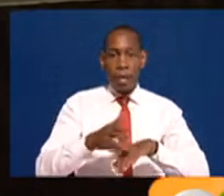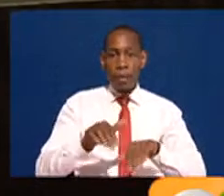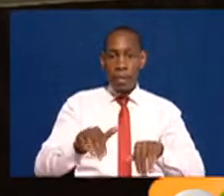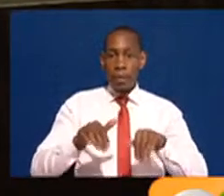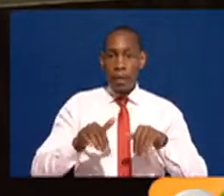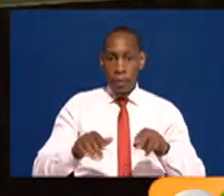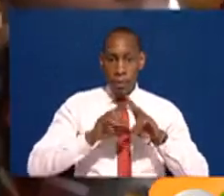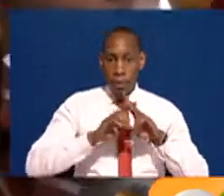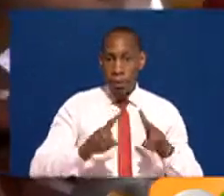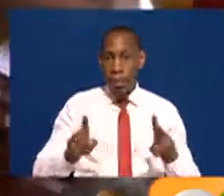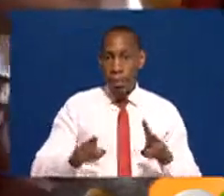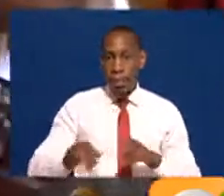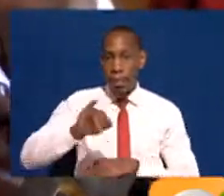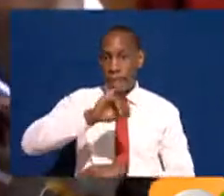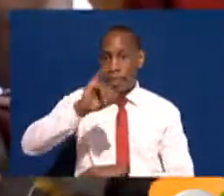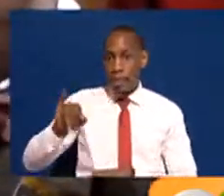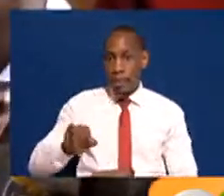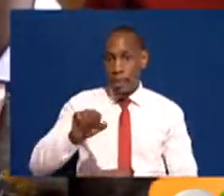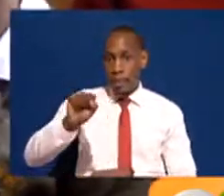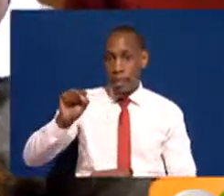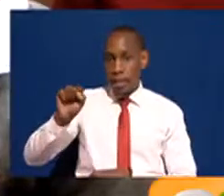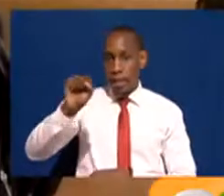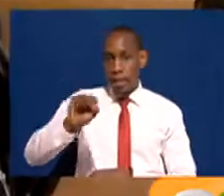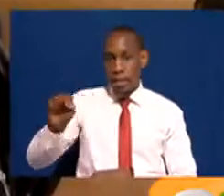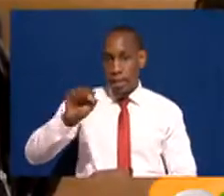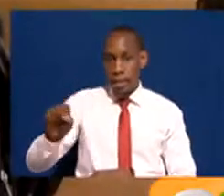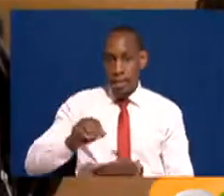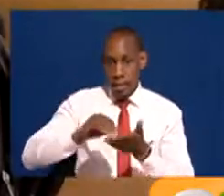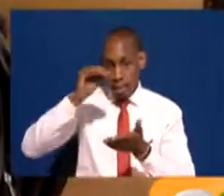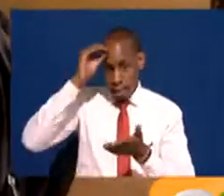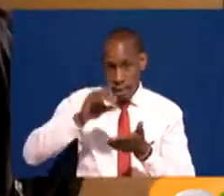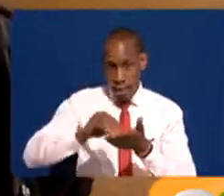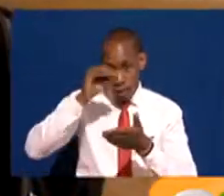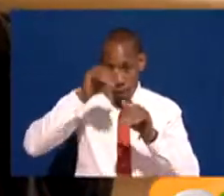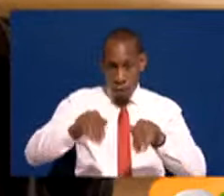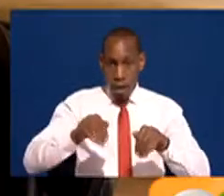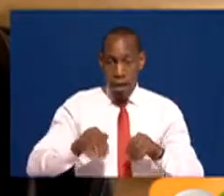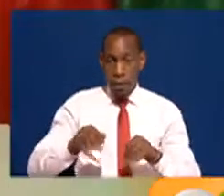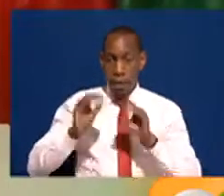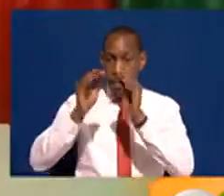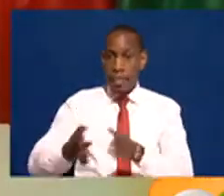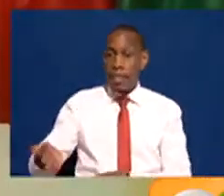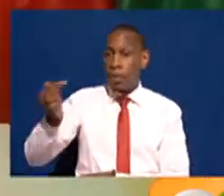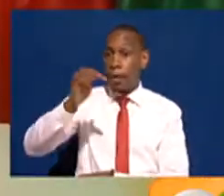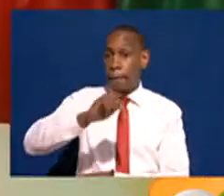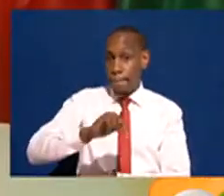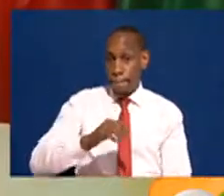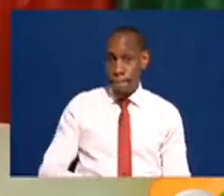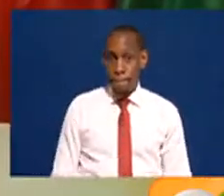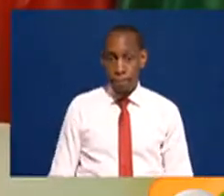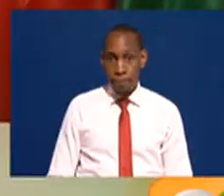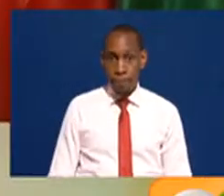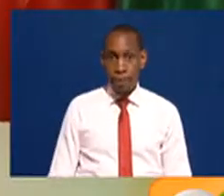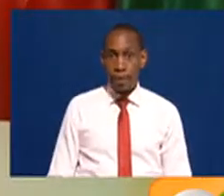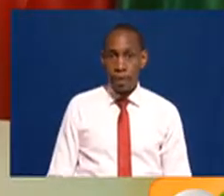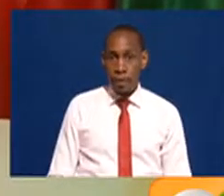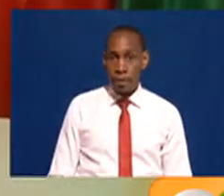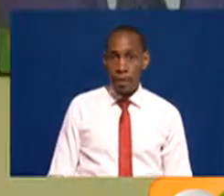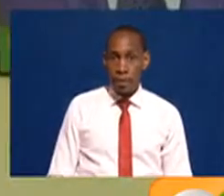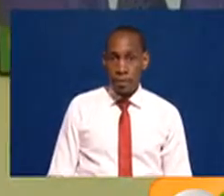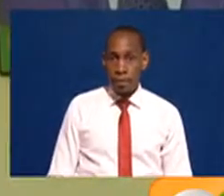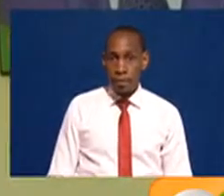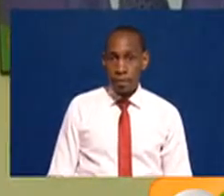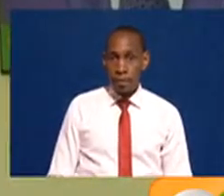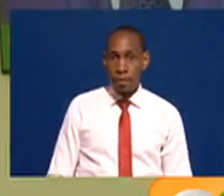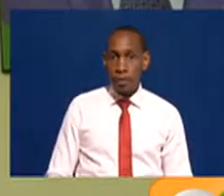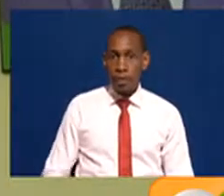formal commencement of junior secondary learning, a wait tied to the arrival of teachers here. The Kenya National Union of Teachers